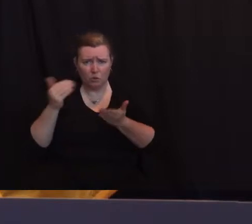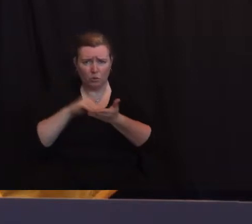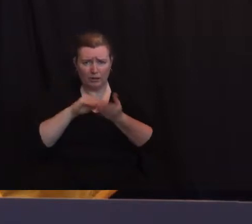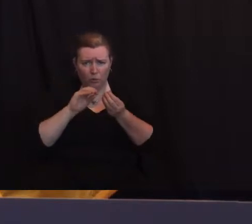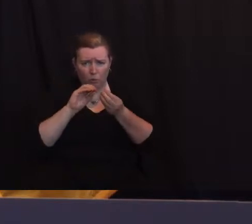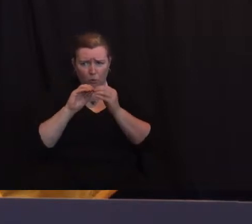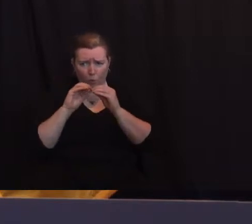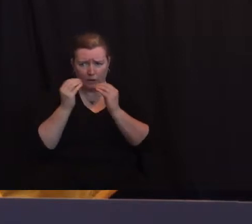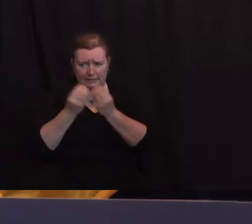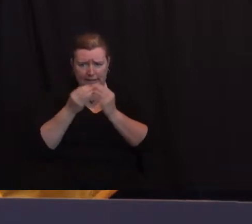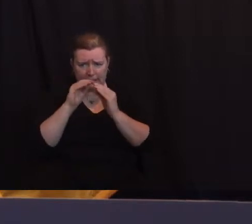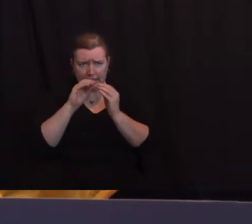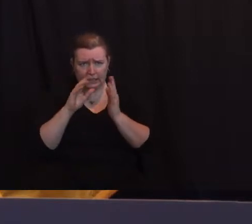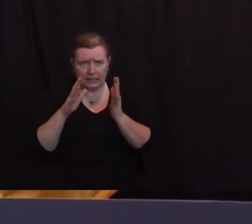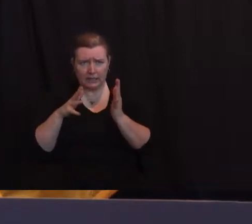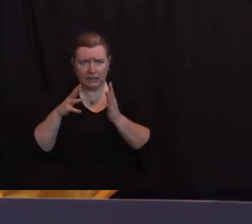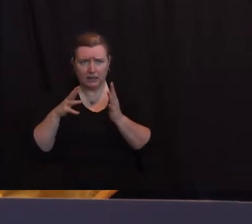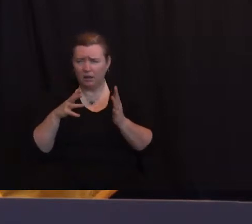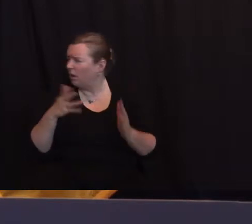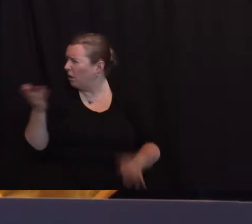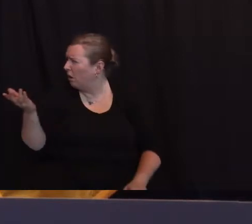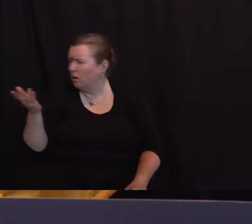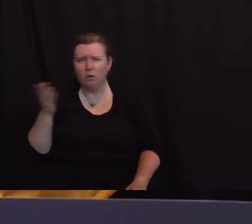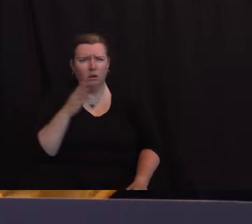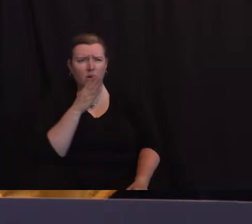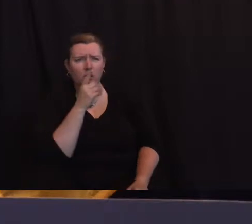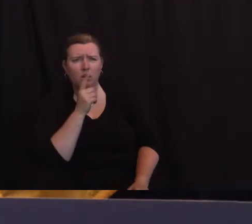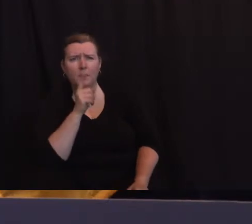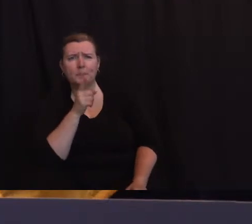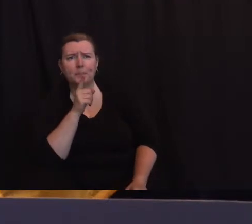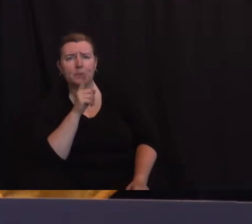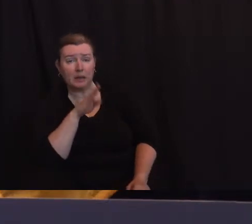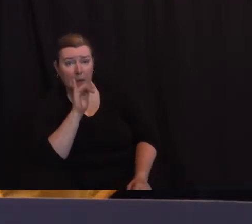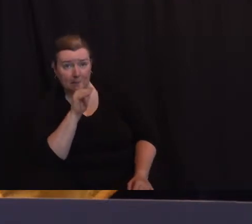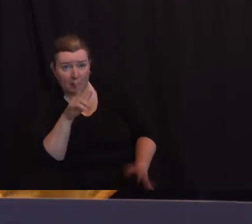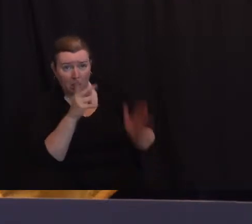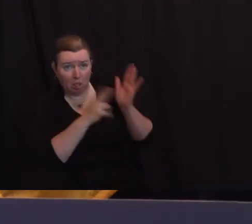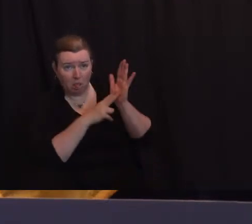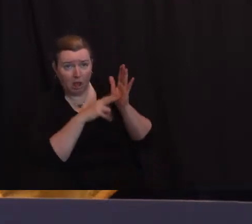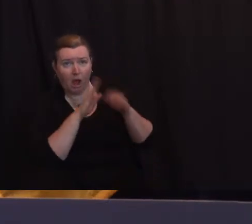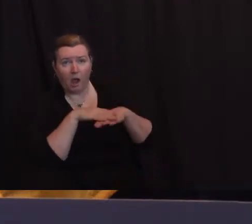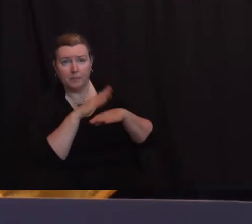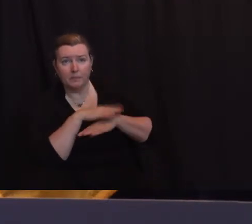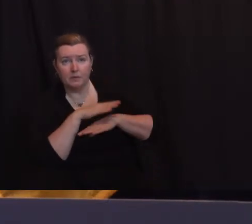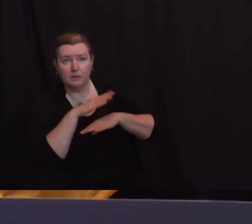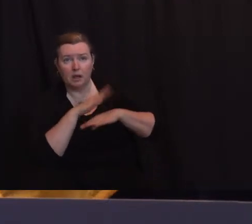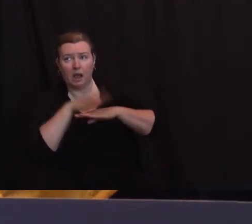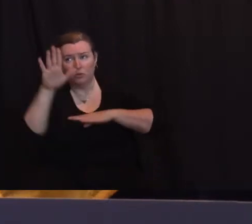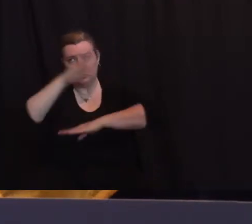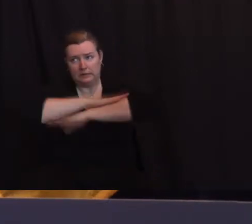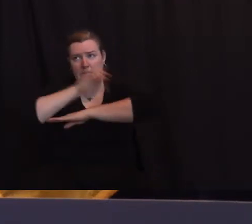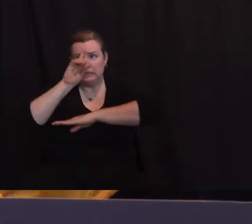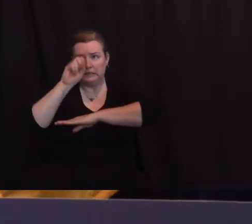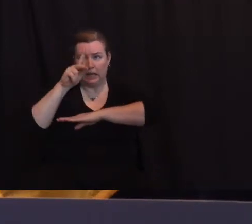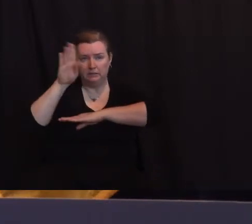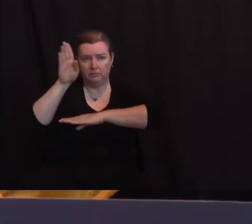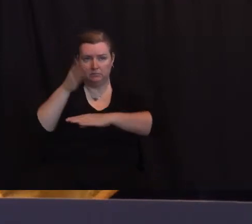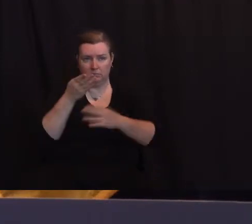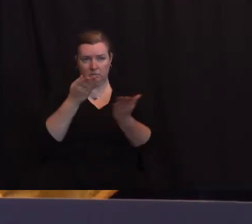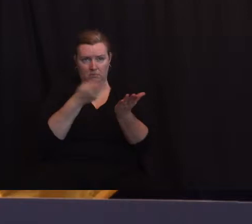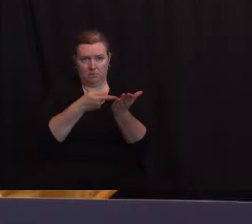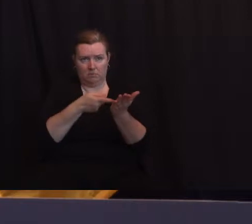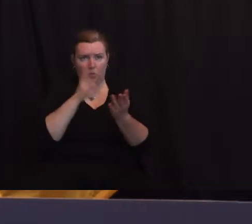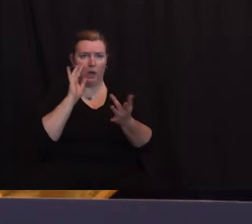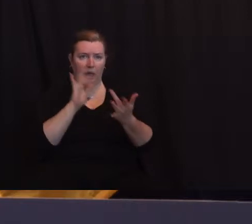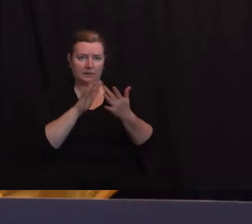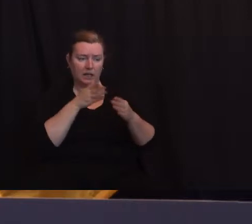or is that to be taken? So the bill that Nikita referenced is on our desk. We'll get back to you when we have a decision, but I'm